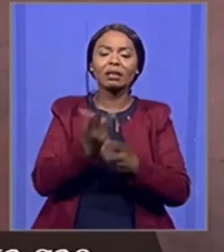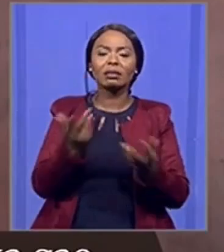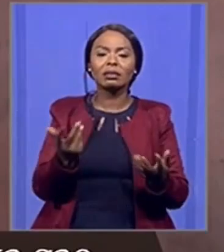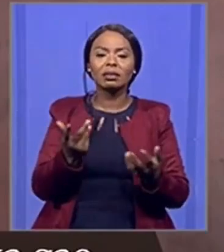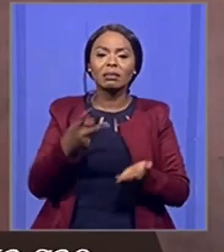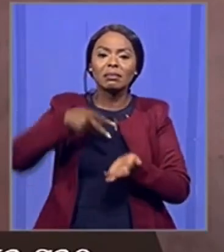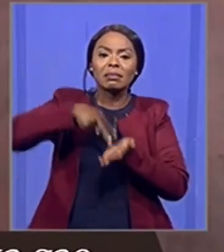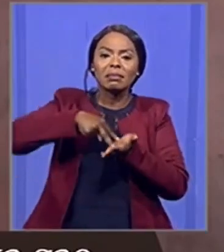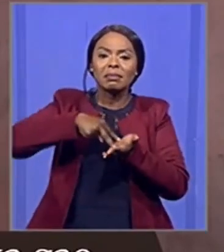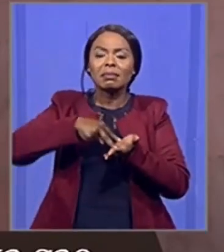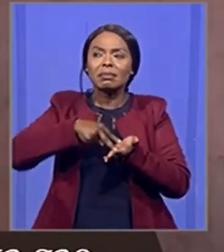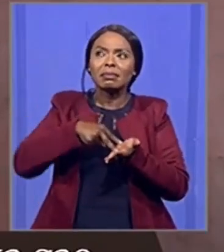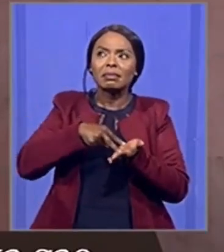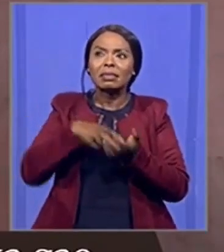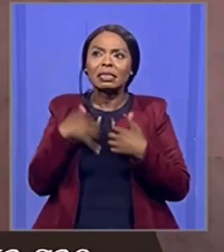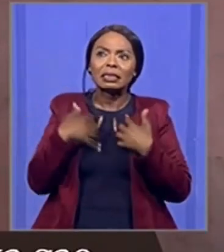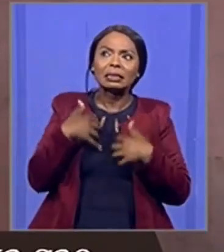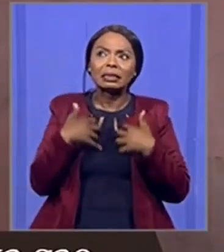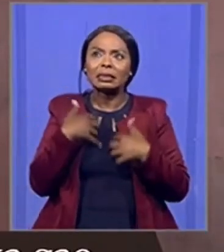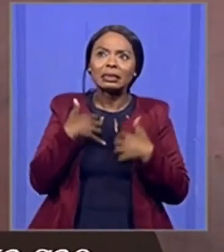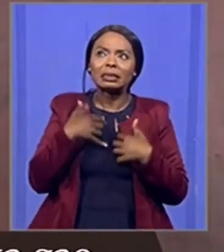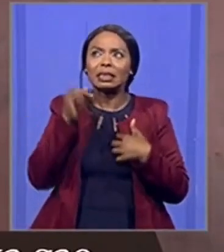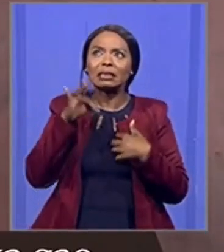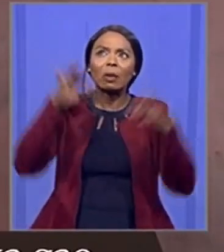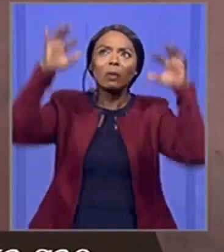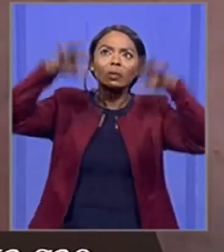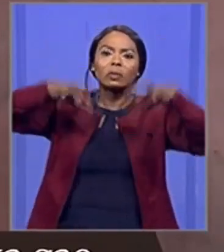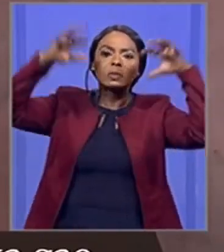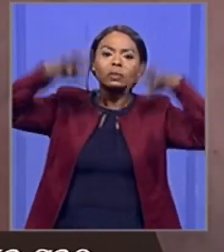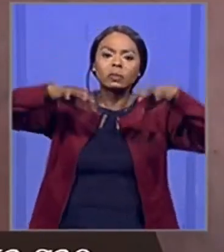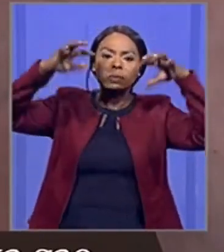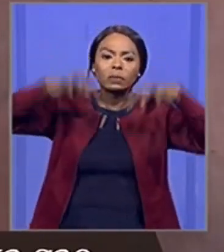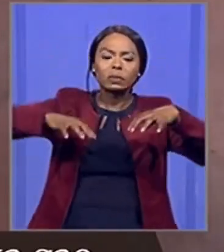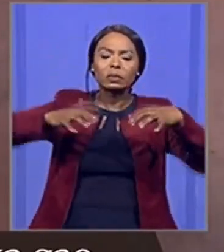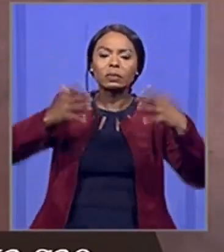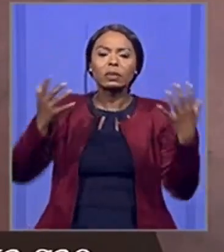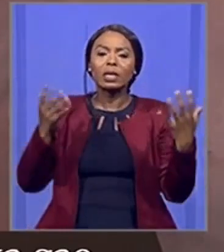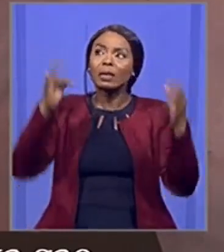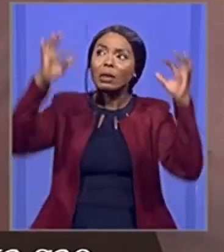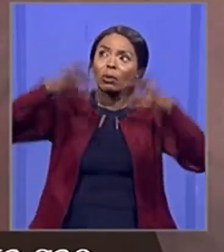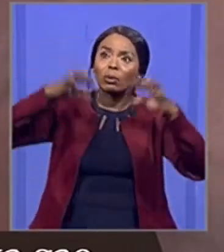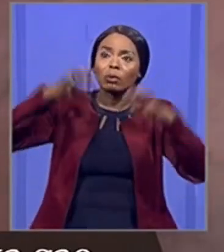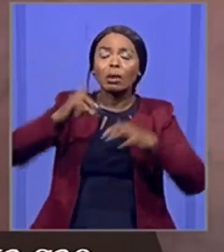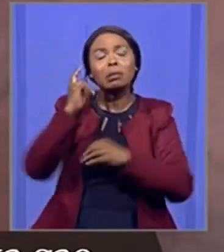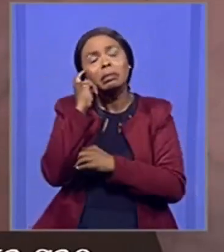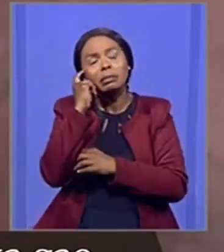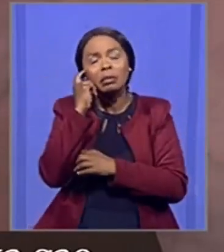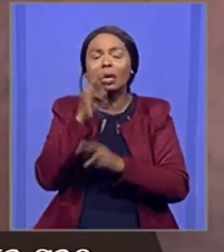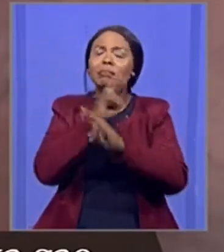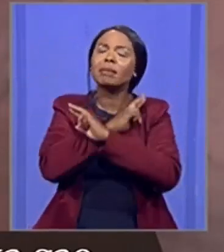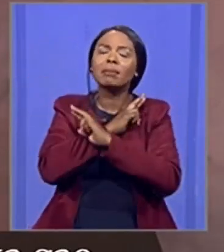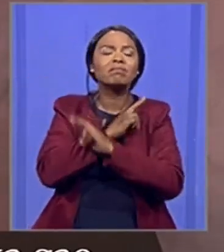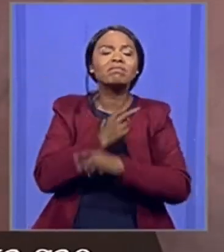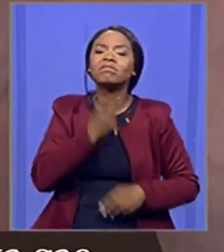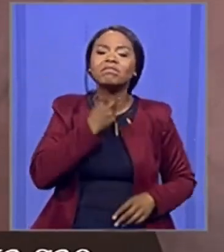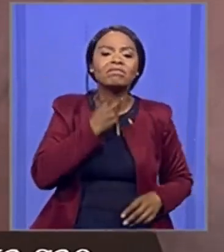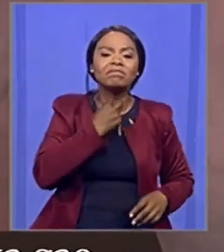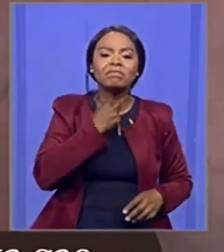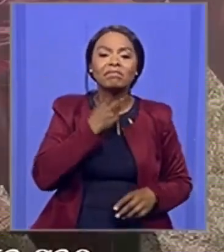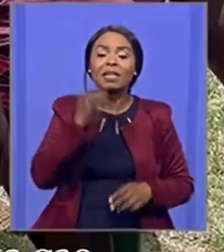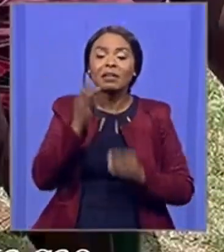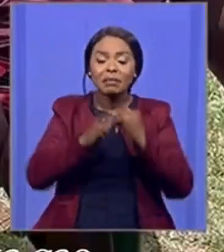ka maoto ge dipula di ena a re kgone gore re ka re dipula di ena ra robala mo re robalang gona le gona go